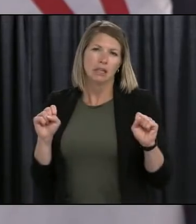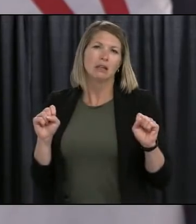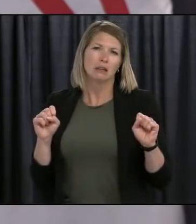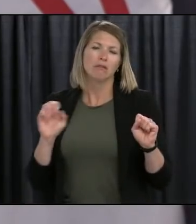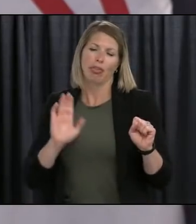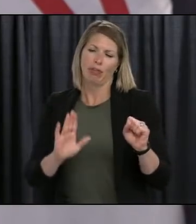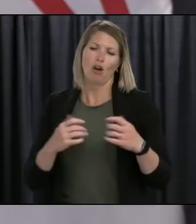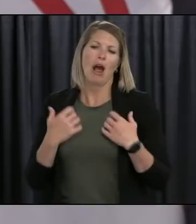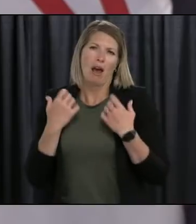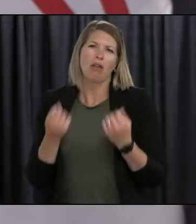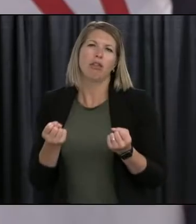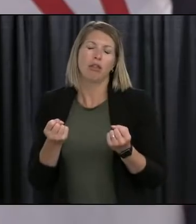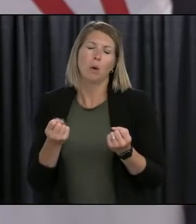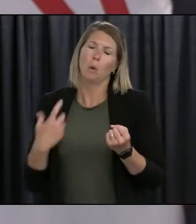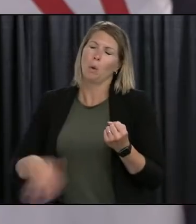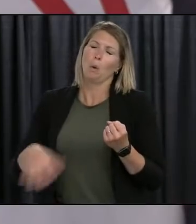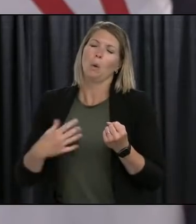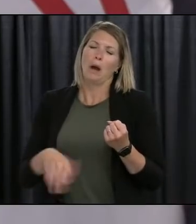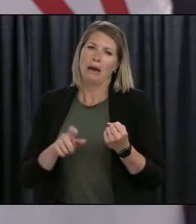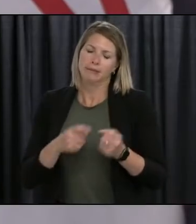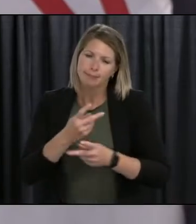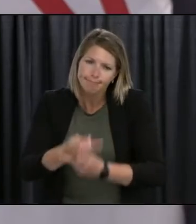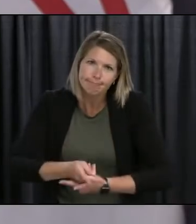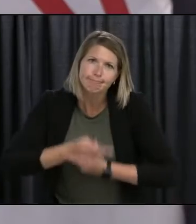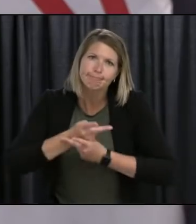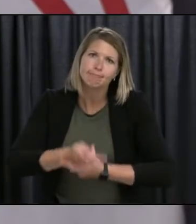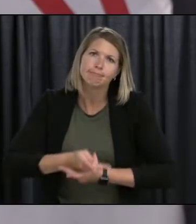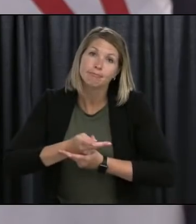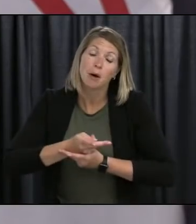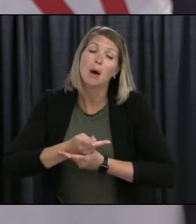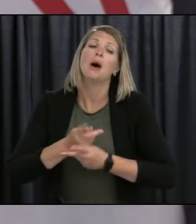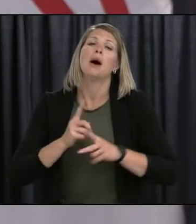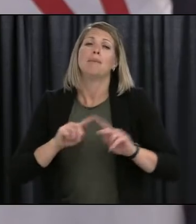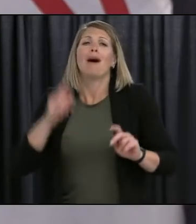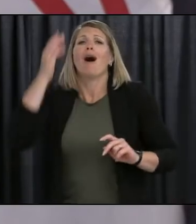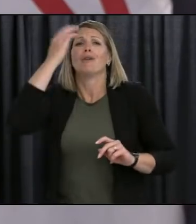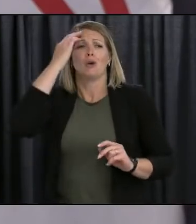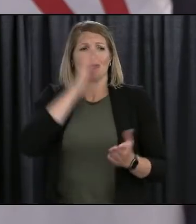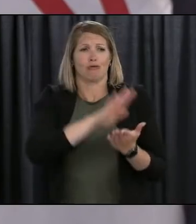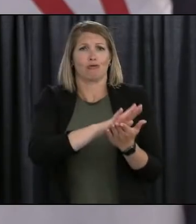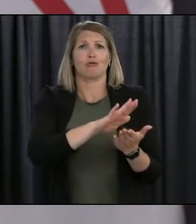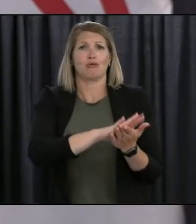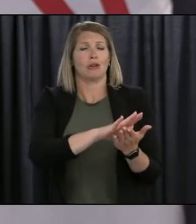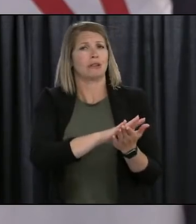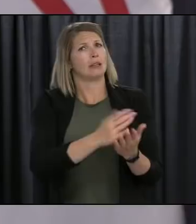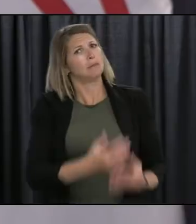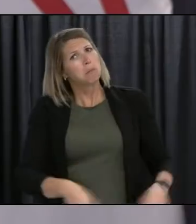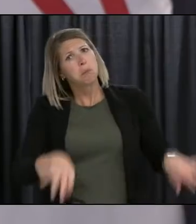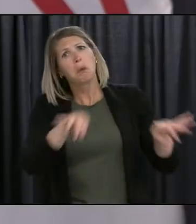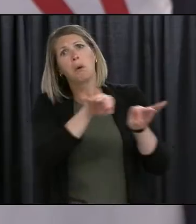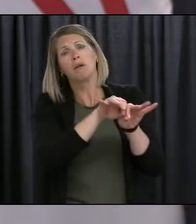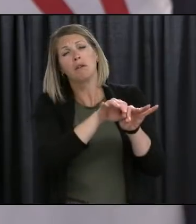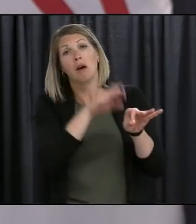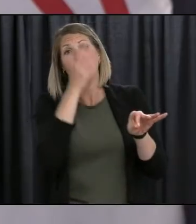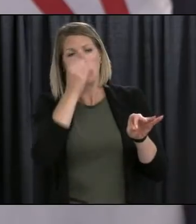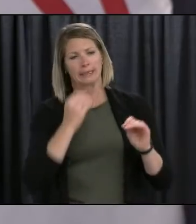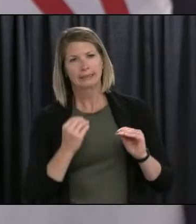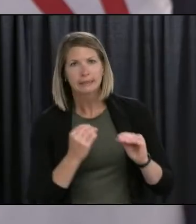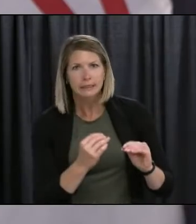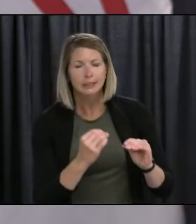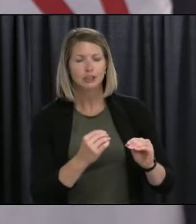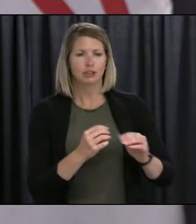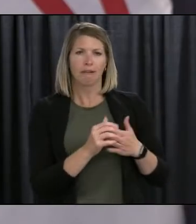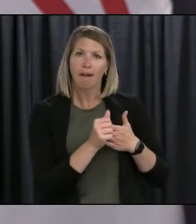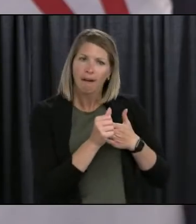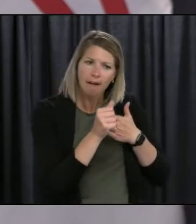prioritize the safety and the well-being of students and school communities. It offers guidance to a wide range of operational issues. This could